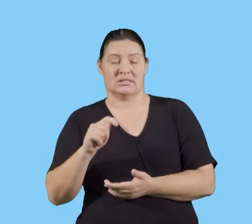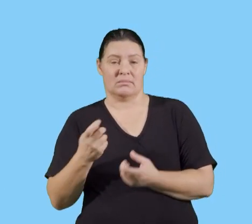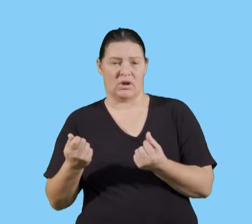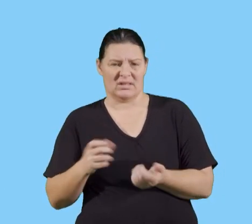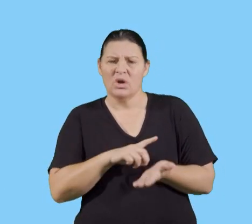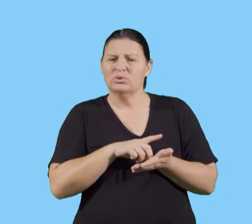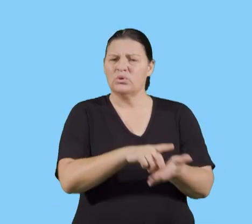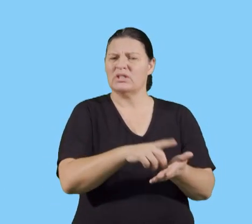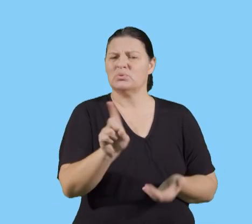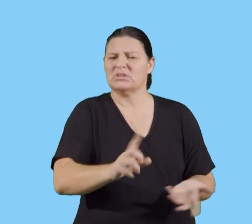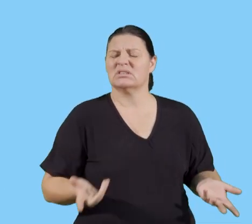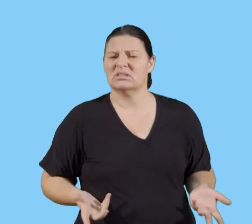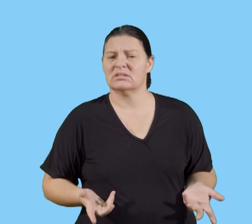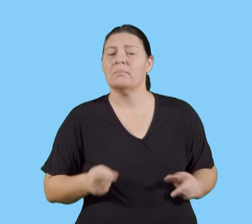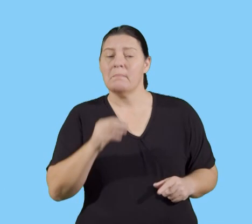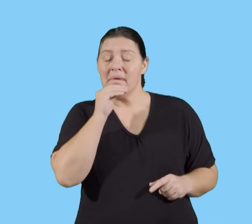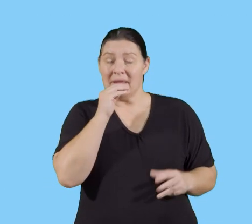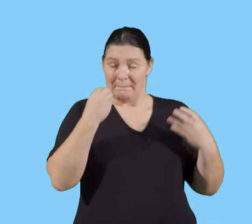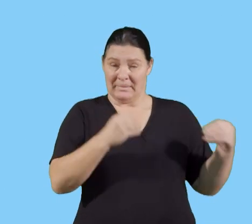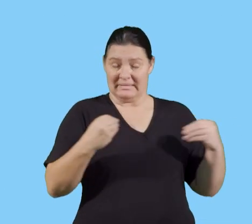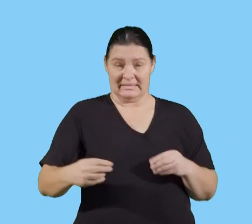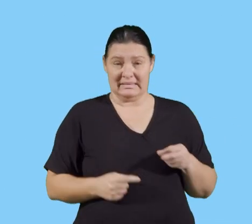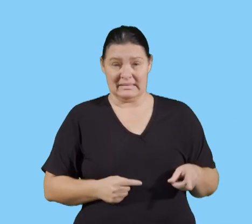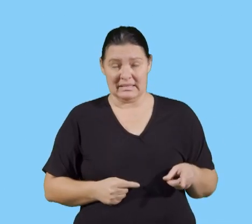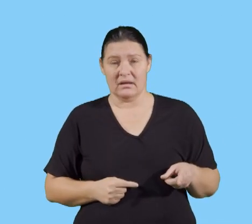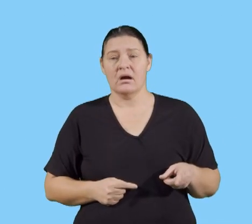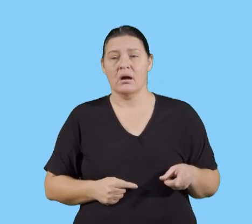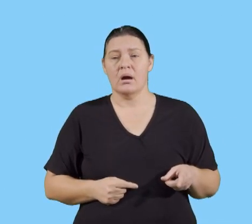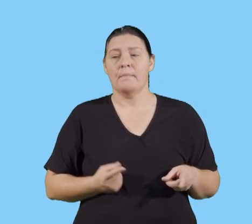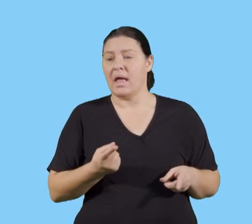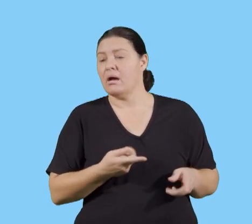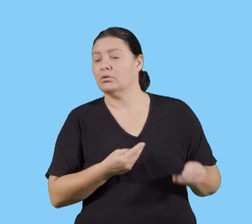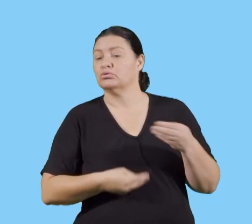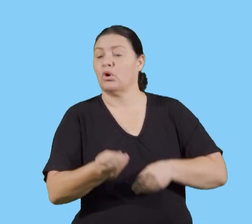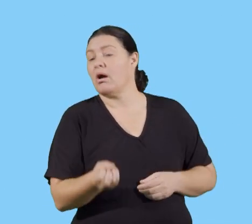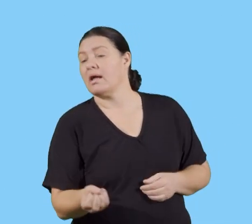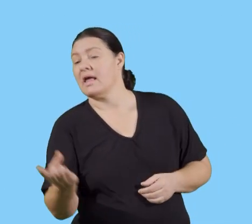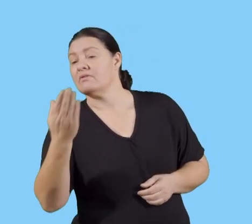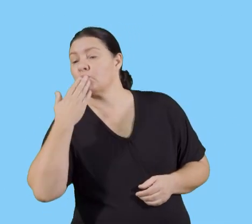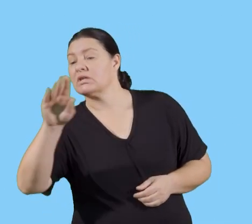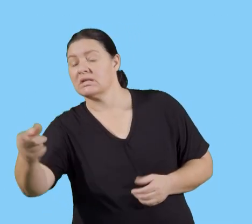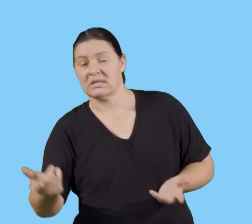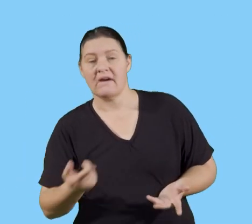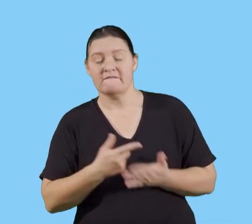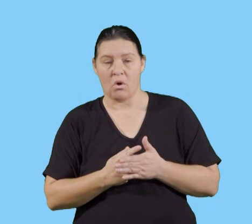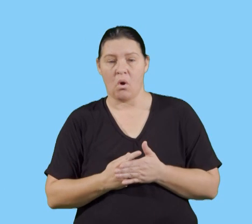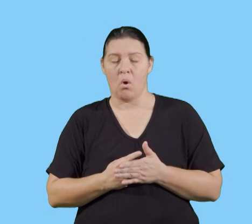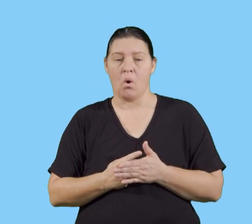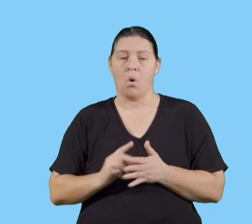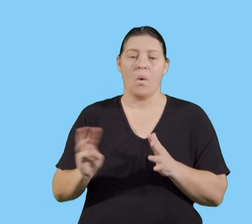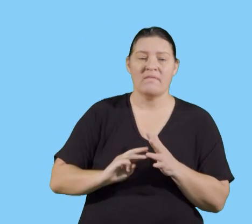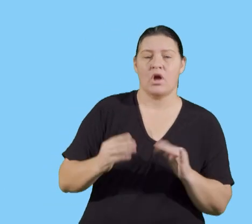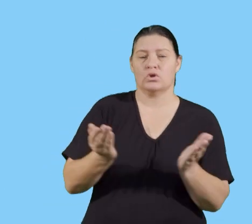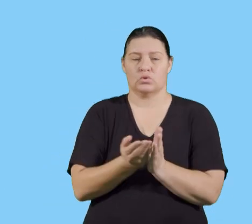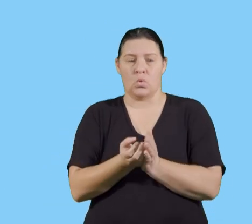donations? Donations, this is when a business gives trading stock to welfare organizations